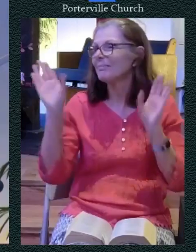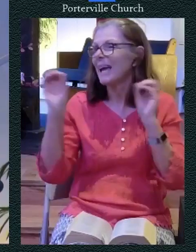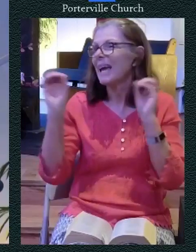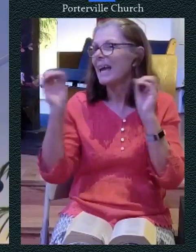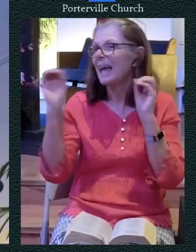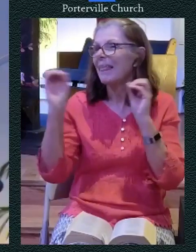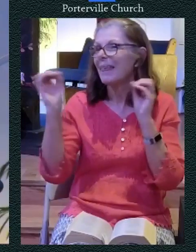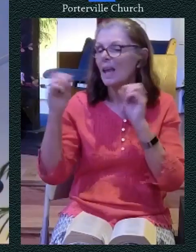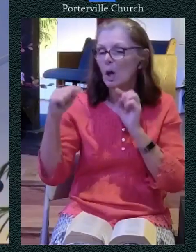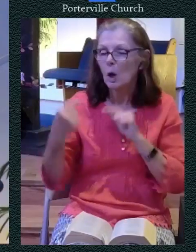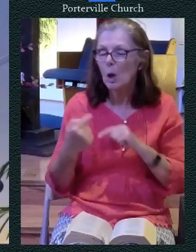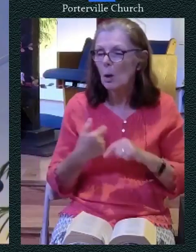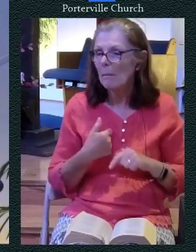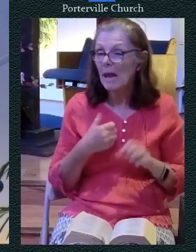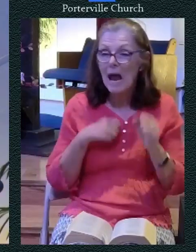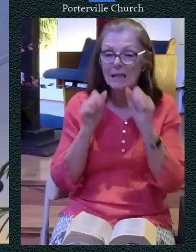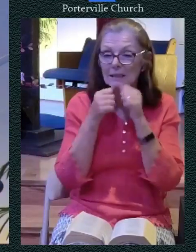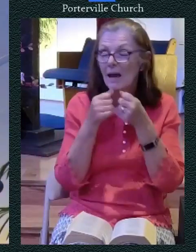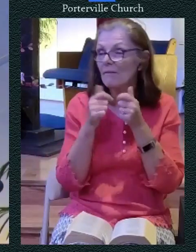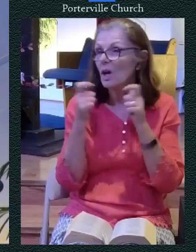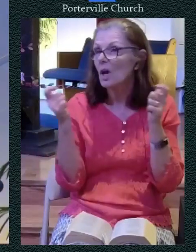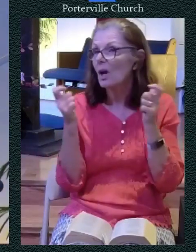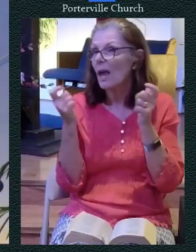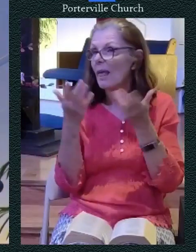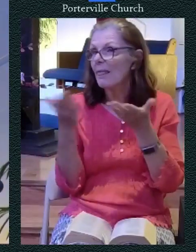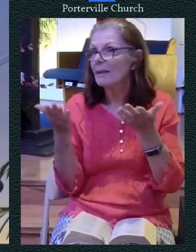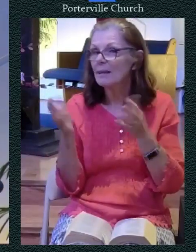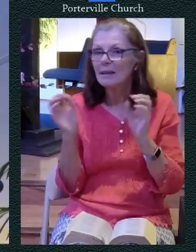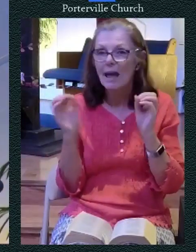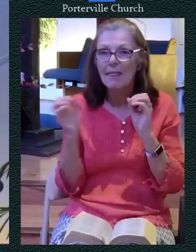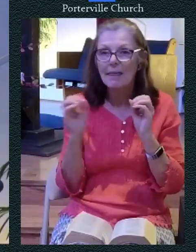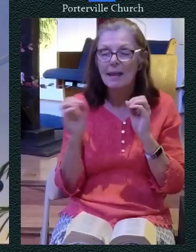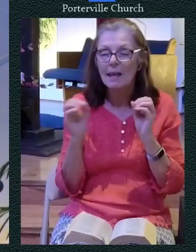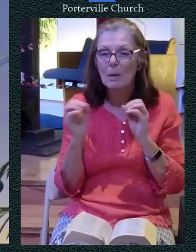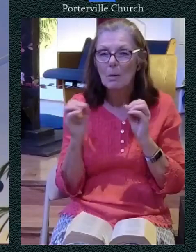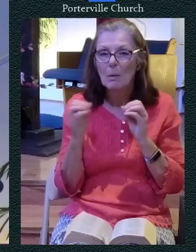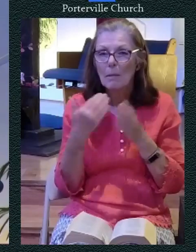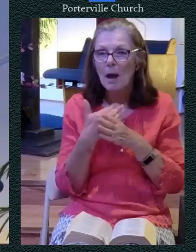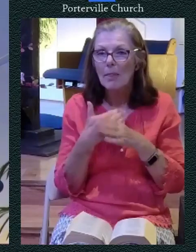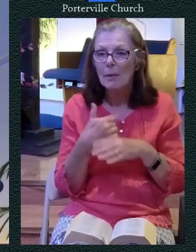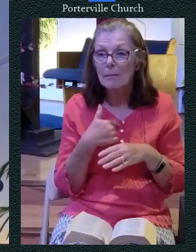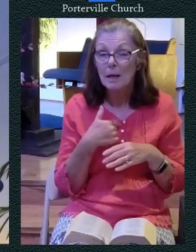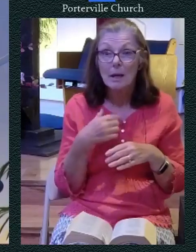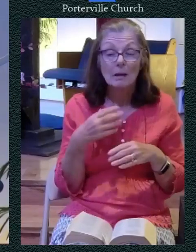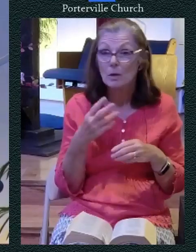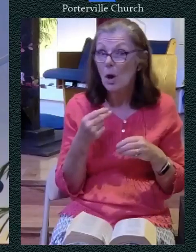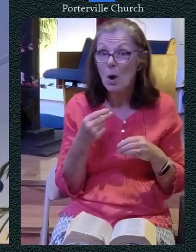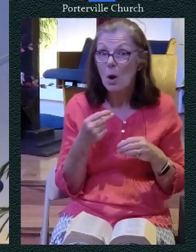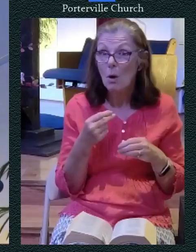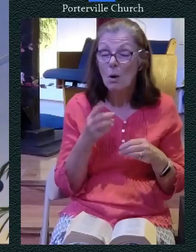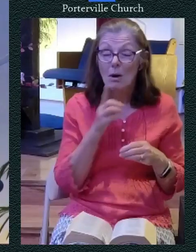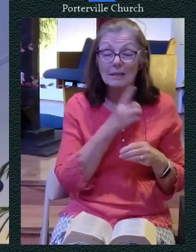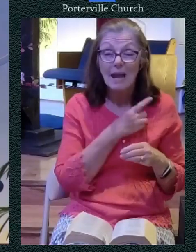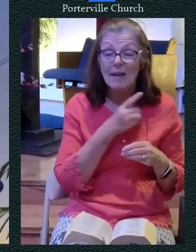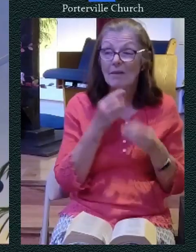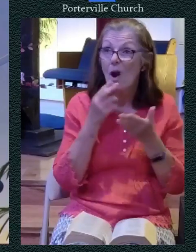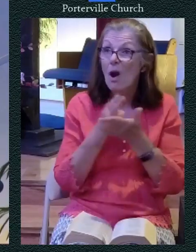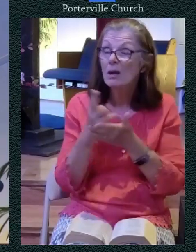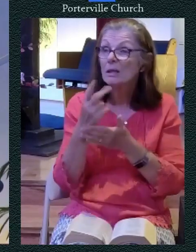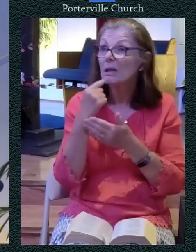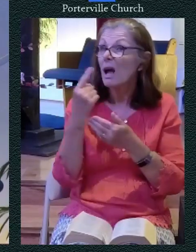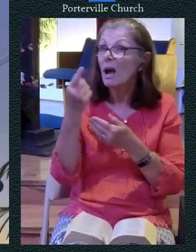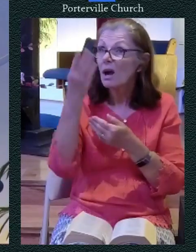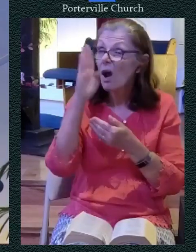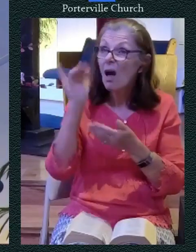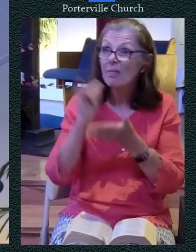I can suffer great things, but nothing touches me. No, he's saying, that was hard. And then he says,